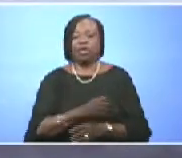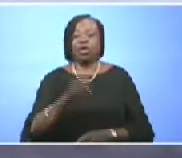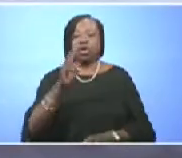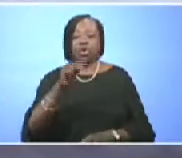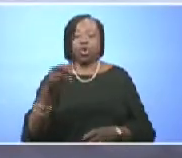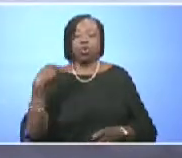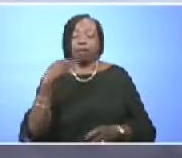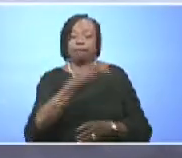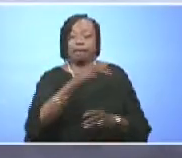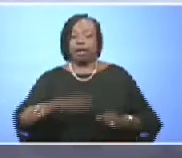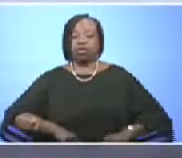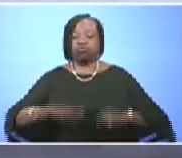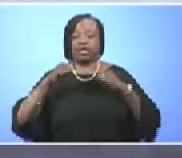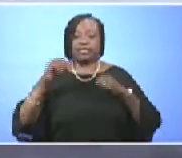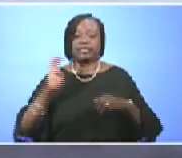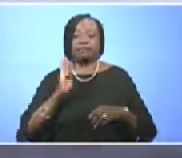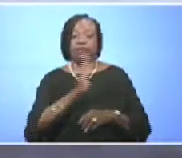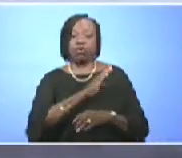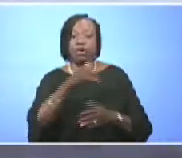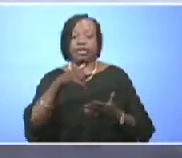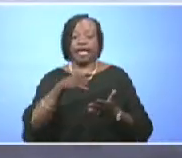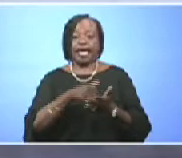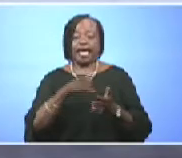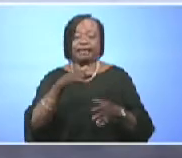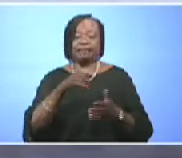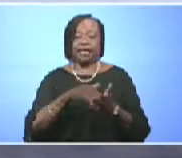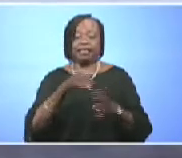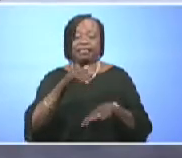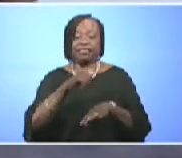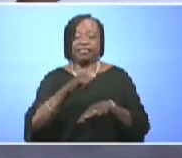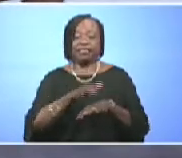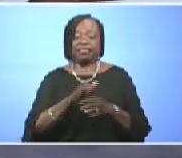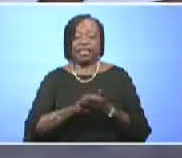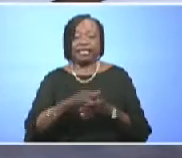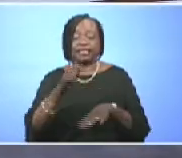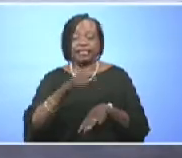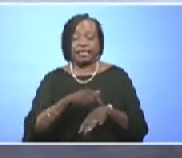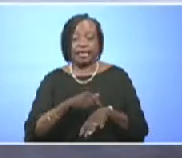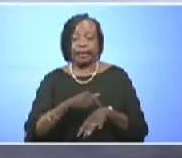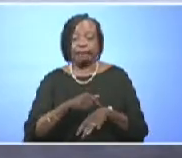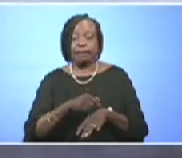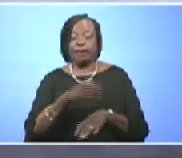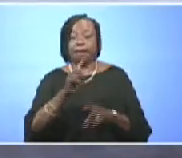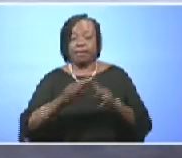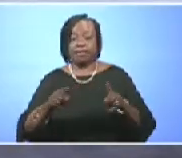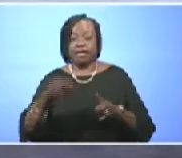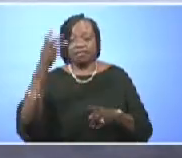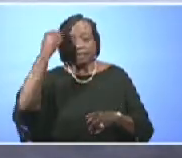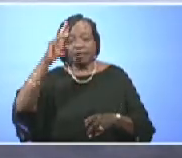minister urged members of the board to continue to work together and address the number of outstanding